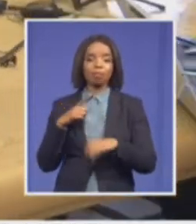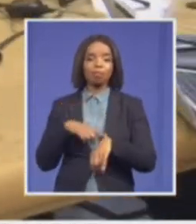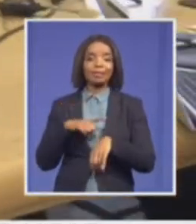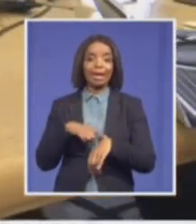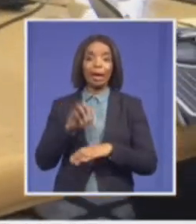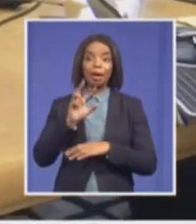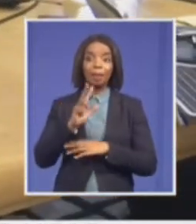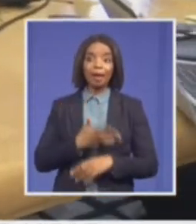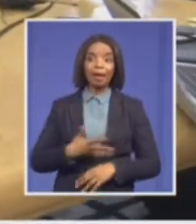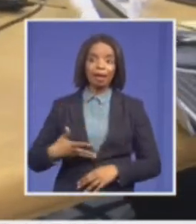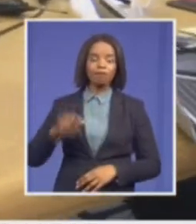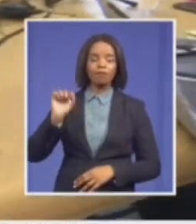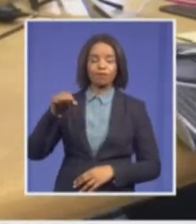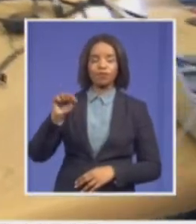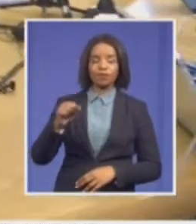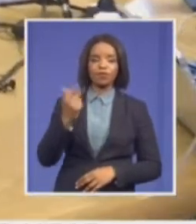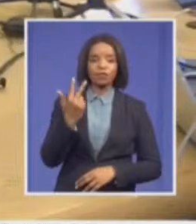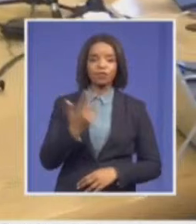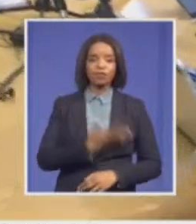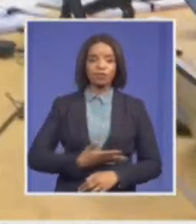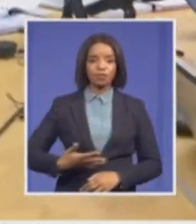GE News.